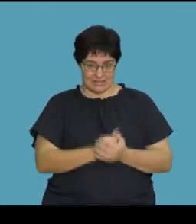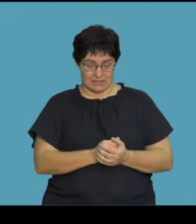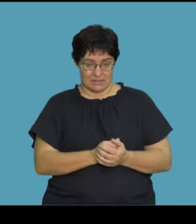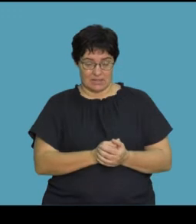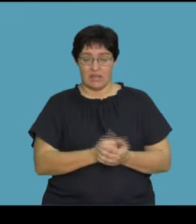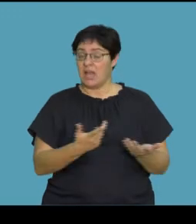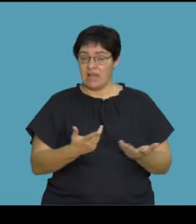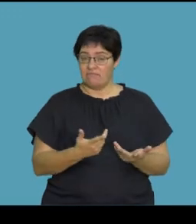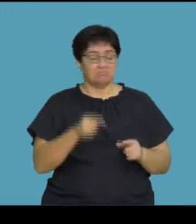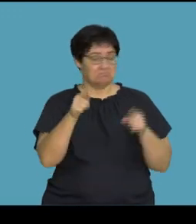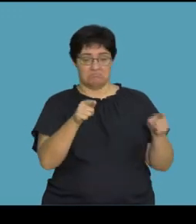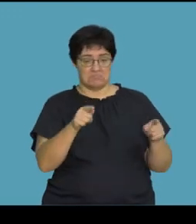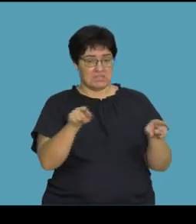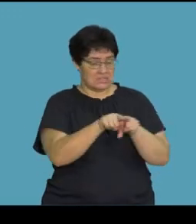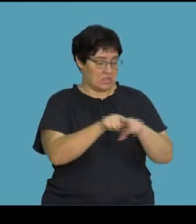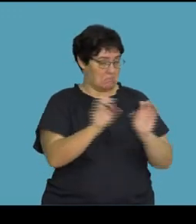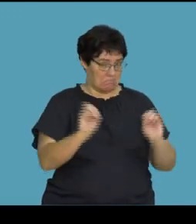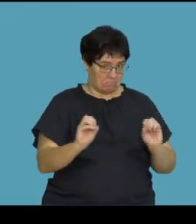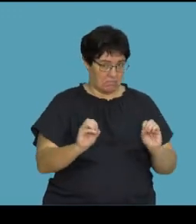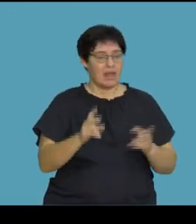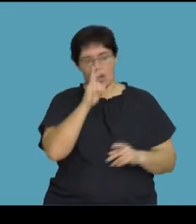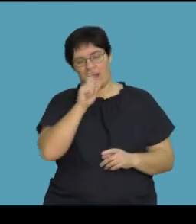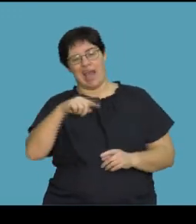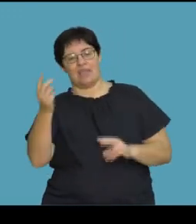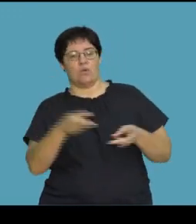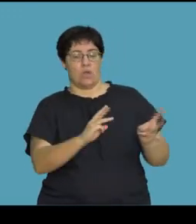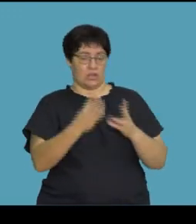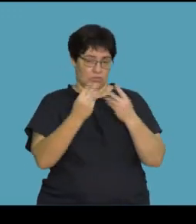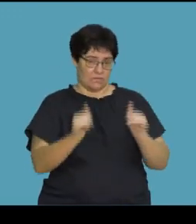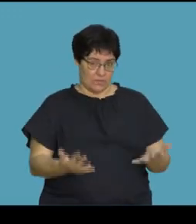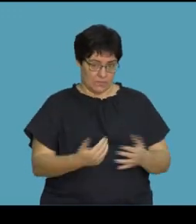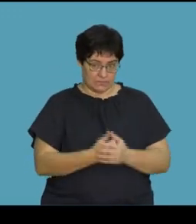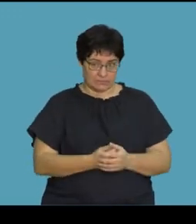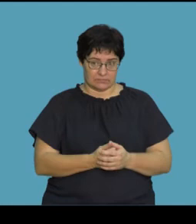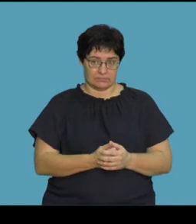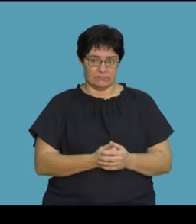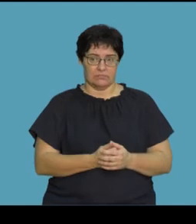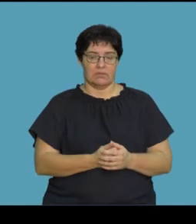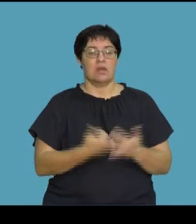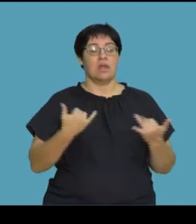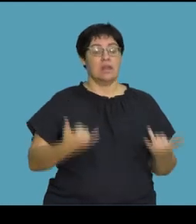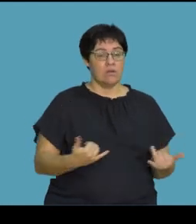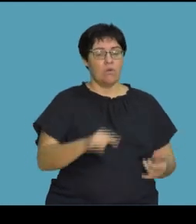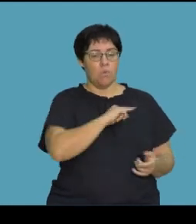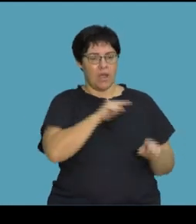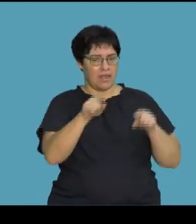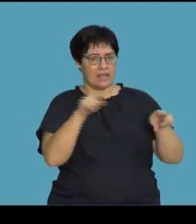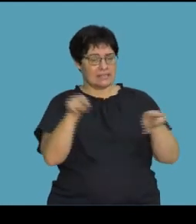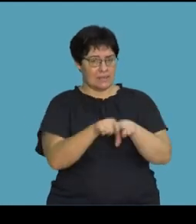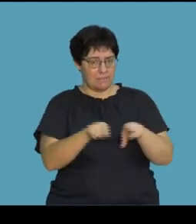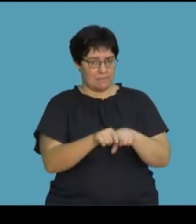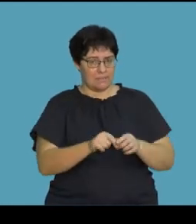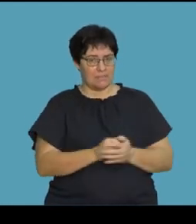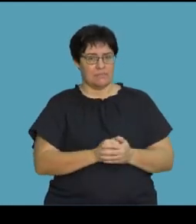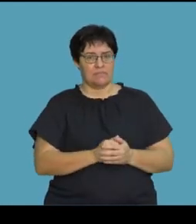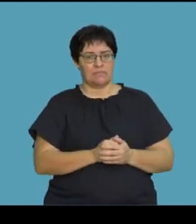the radicals. If your answer is no, then look at some other method of solving this. But now, because they are the same,